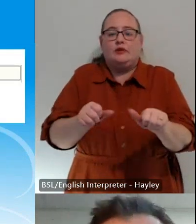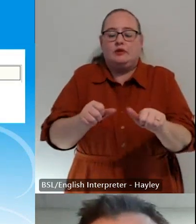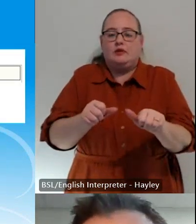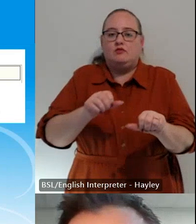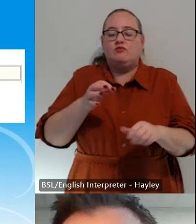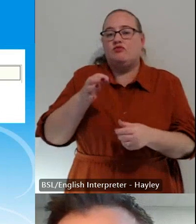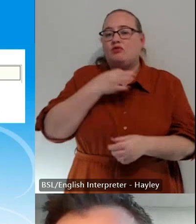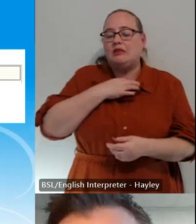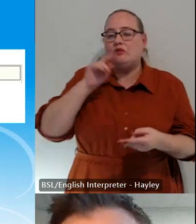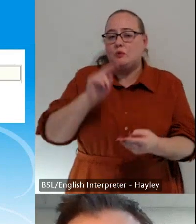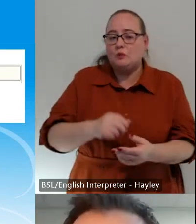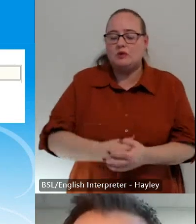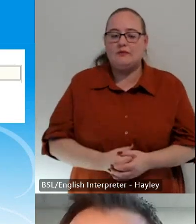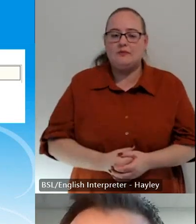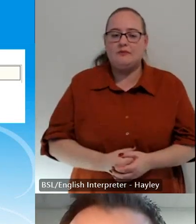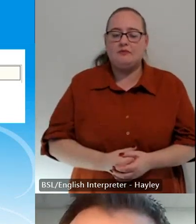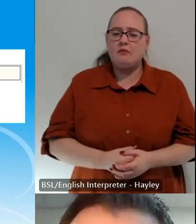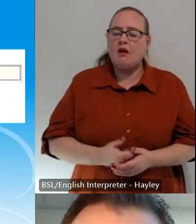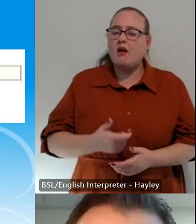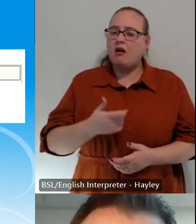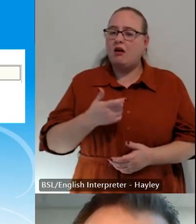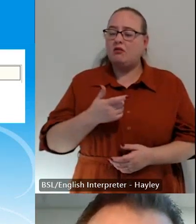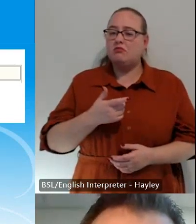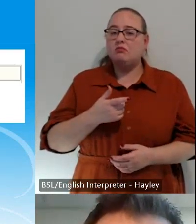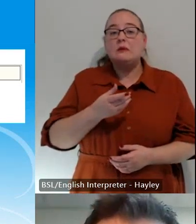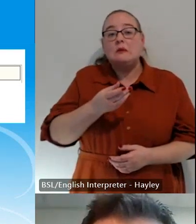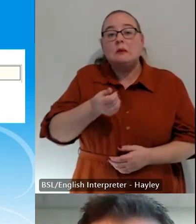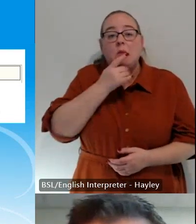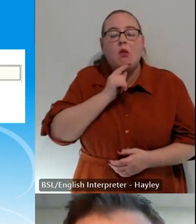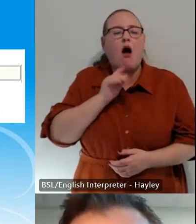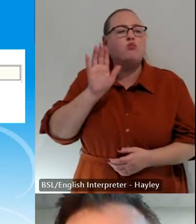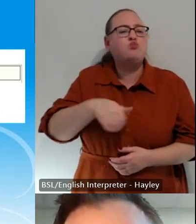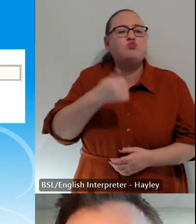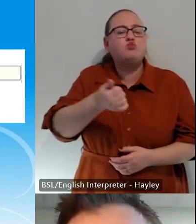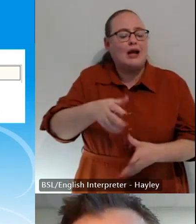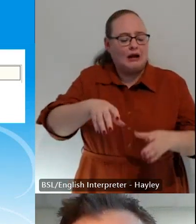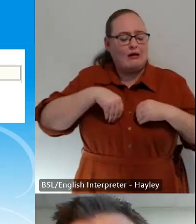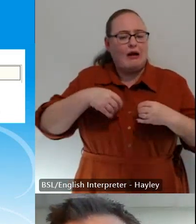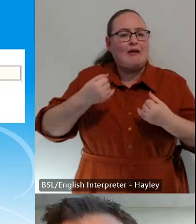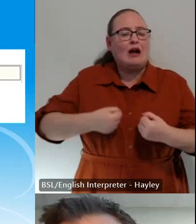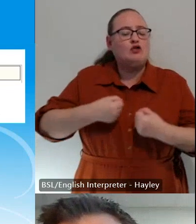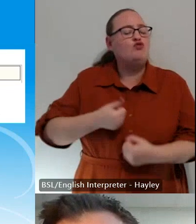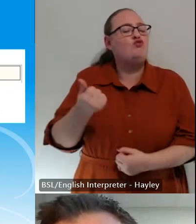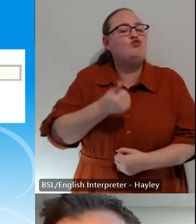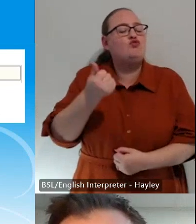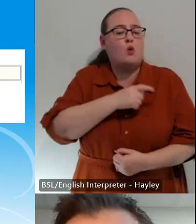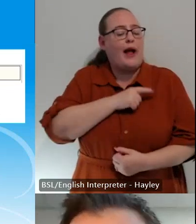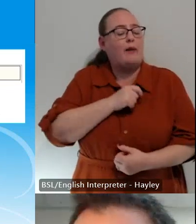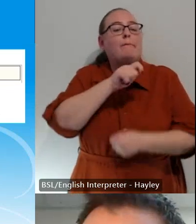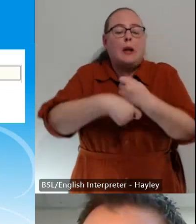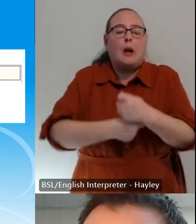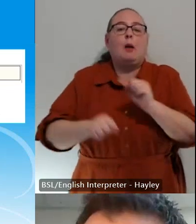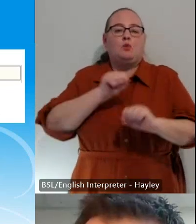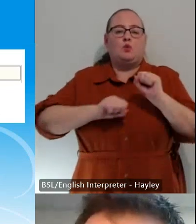that actually it's okay to be infected because it gives you immunity. Now, this is slightly crackers because you're getting infected by something that you then